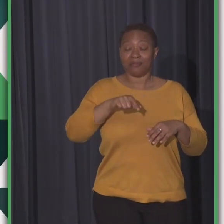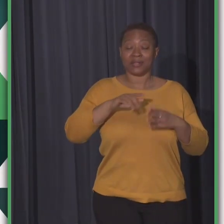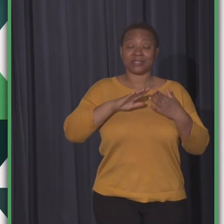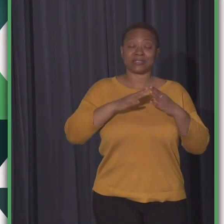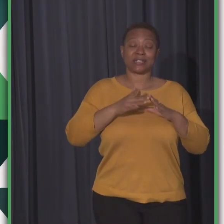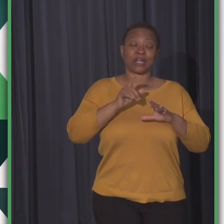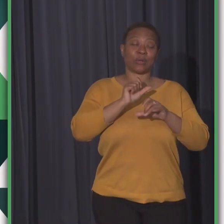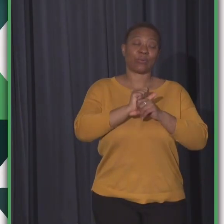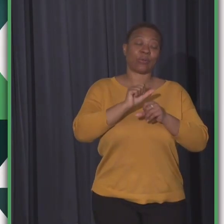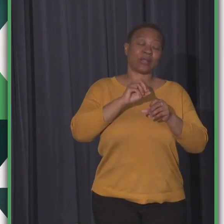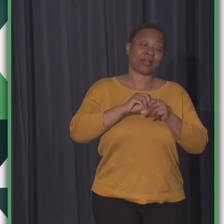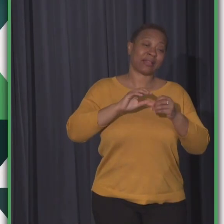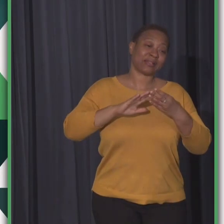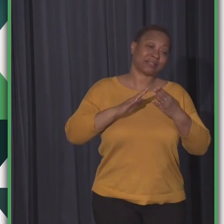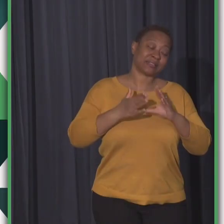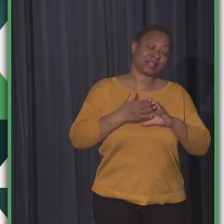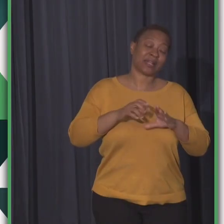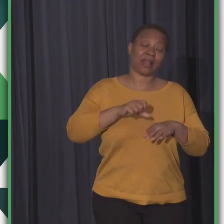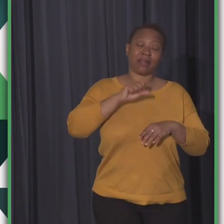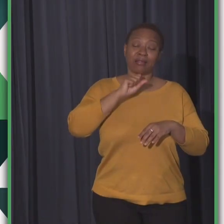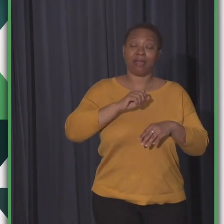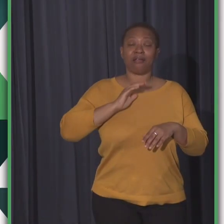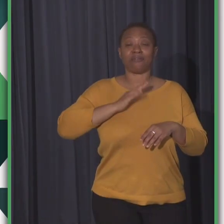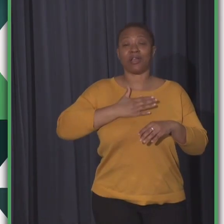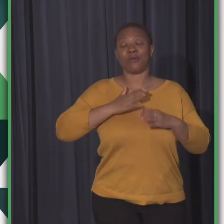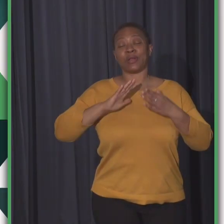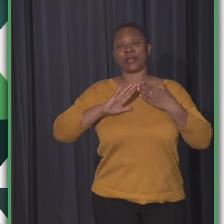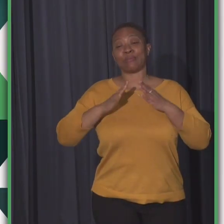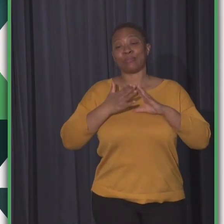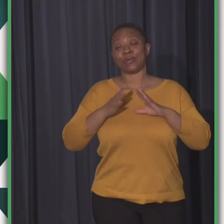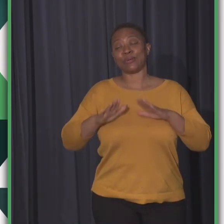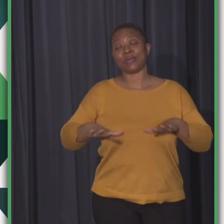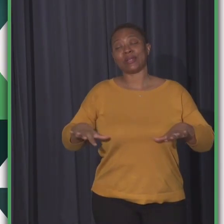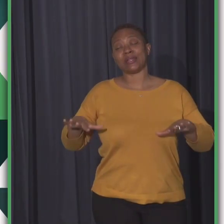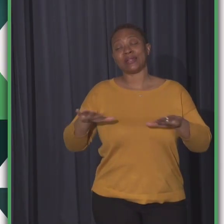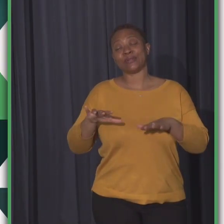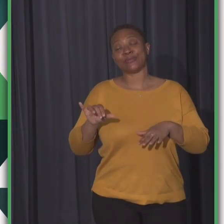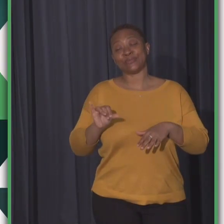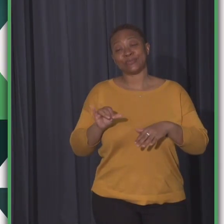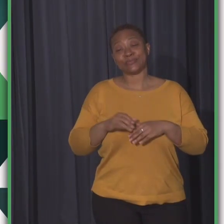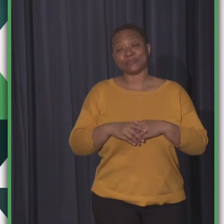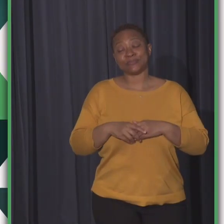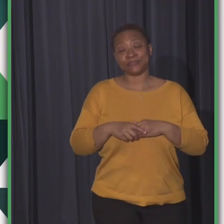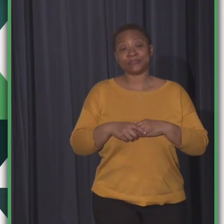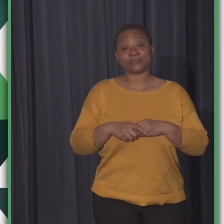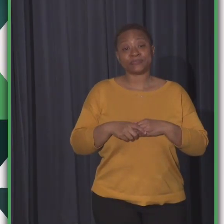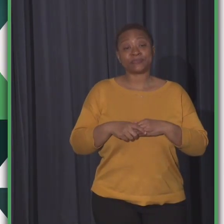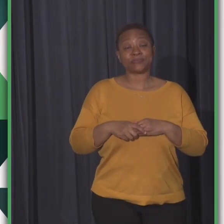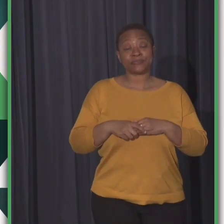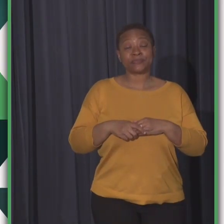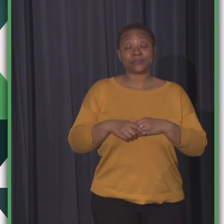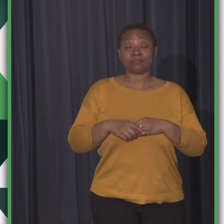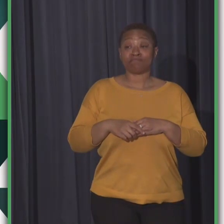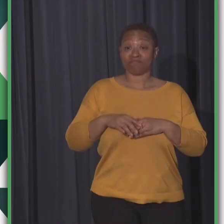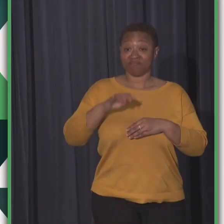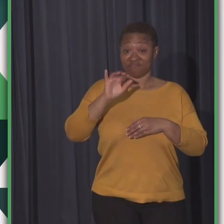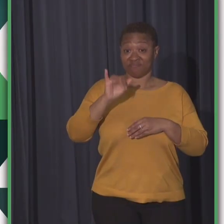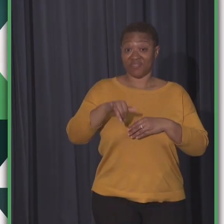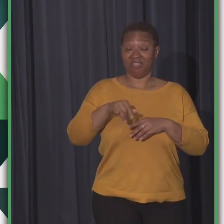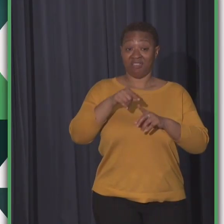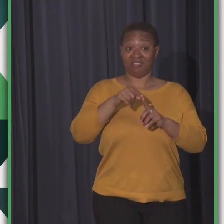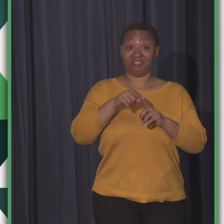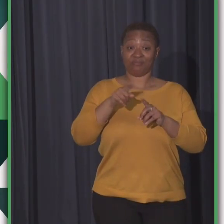city. They love our community. And it's great to see,